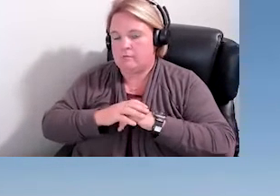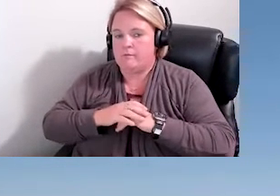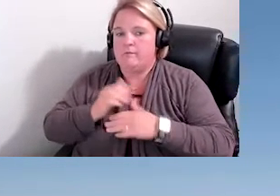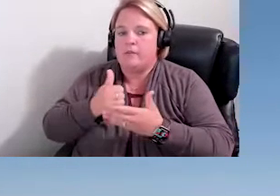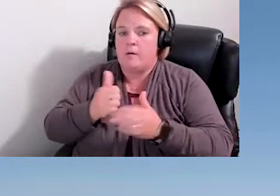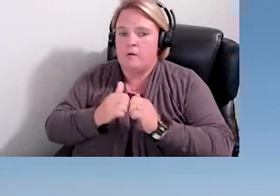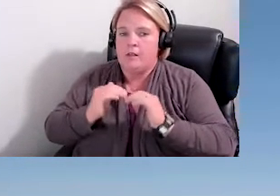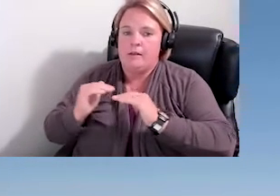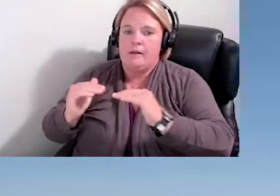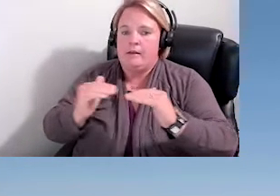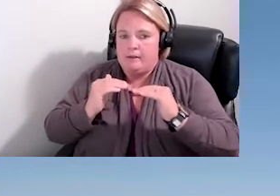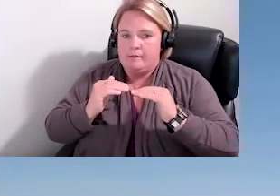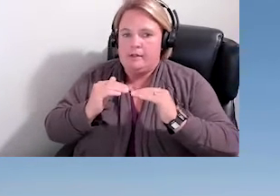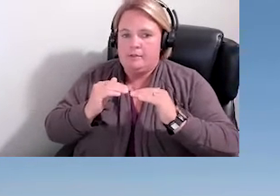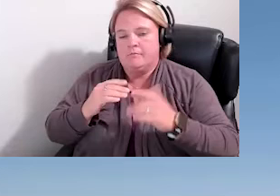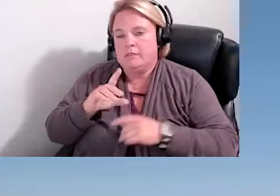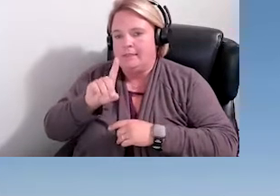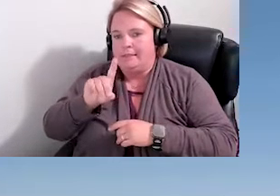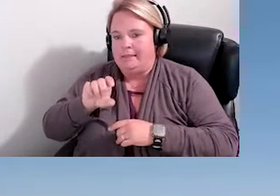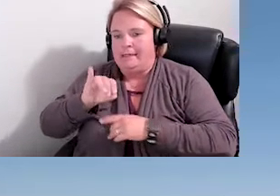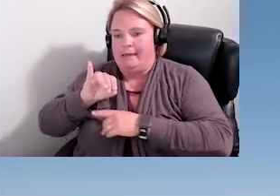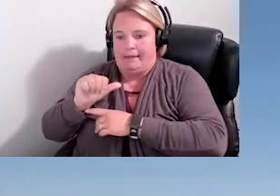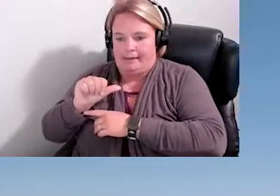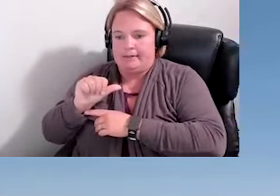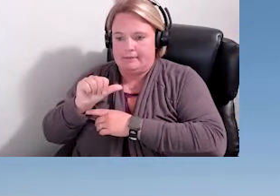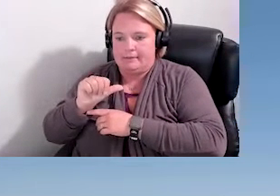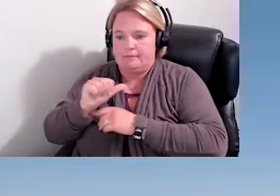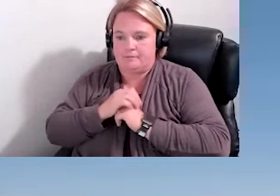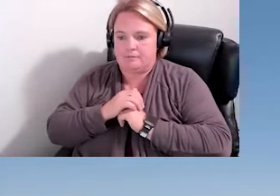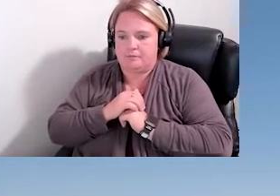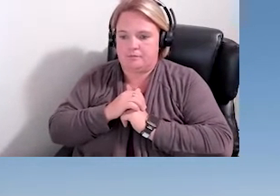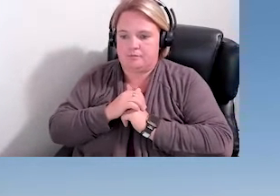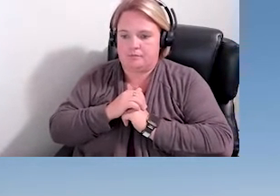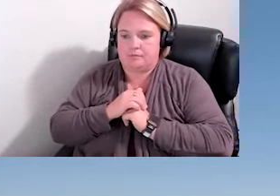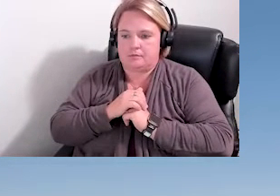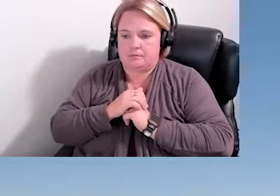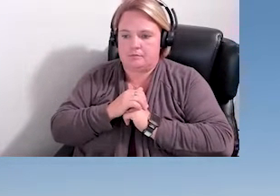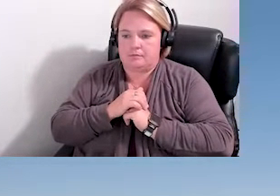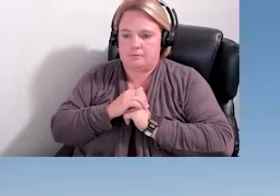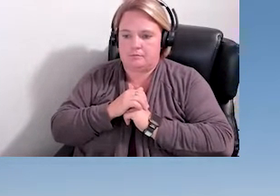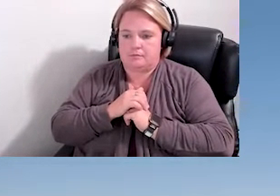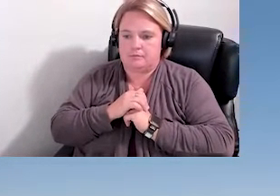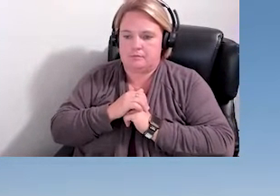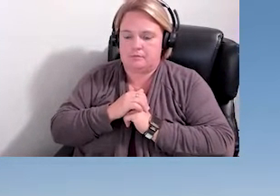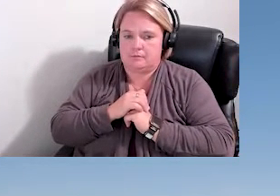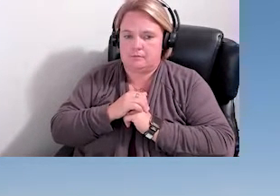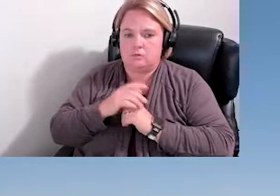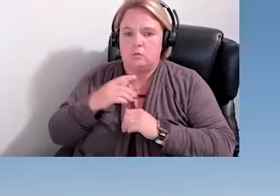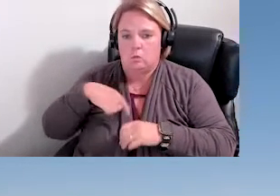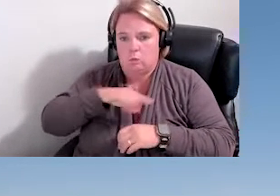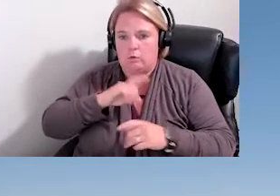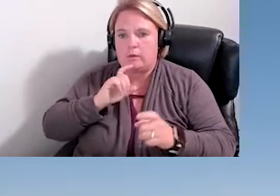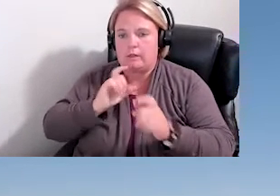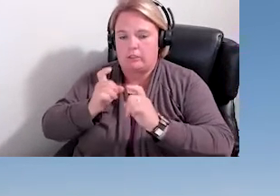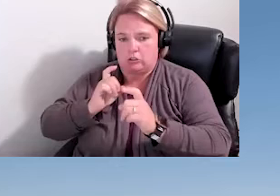and DEIA efforts on our campus. We've already made some adjustments to